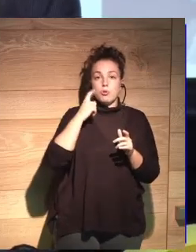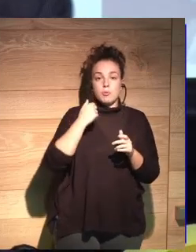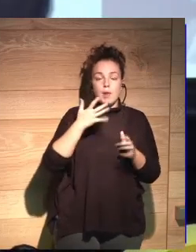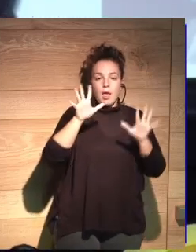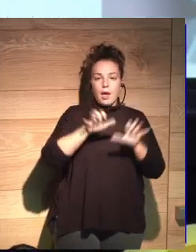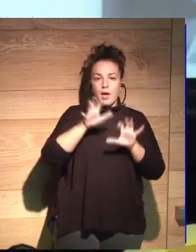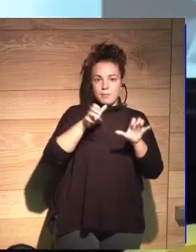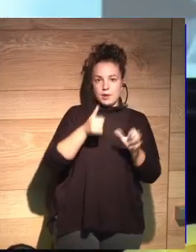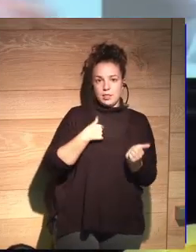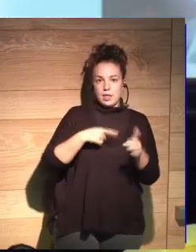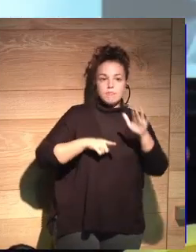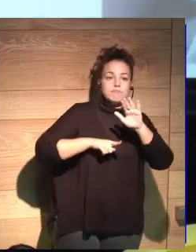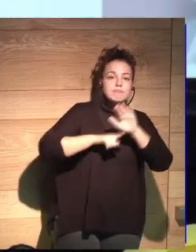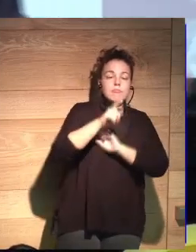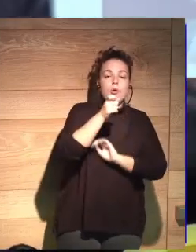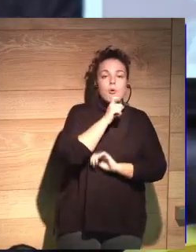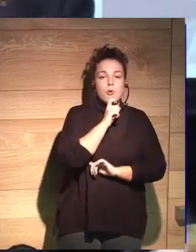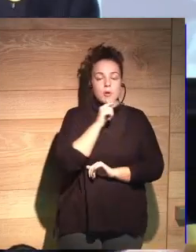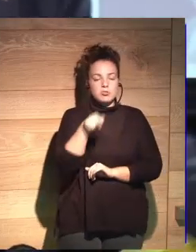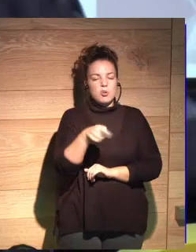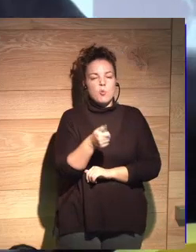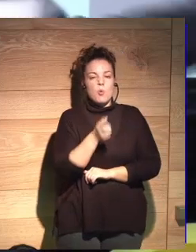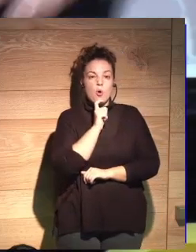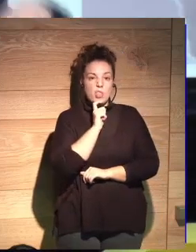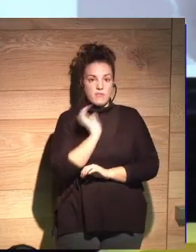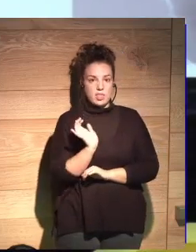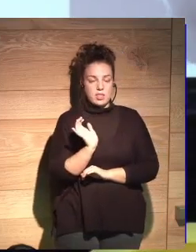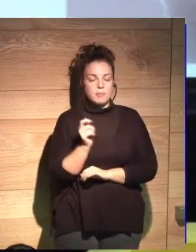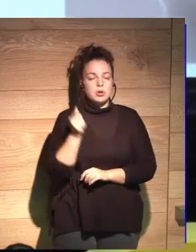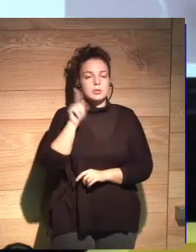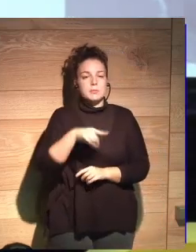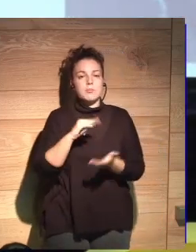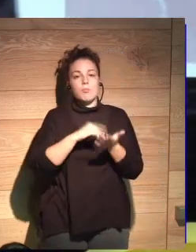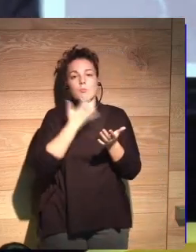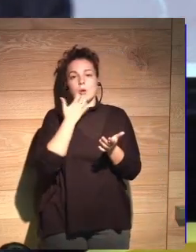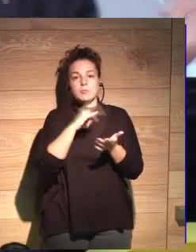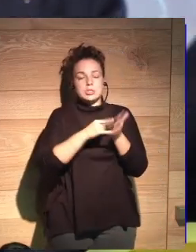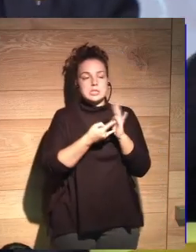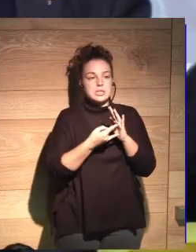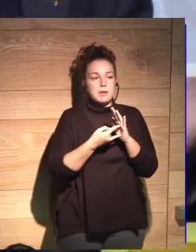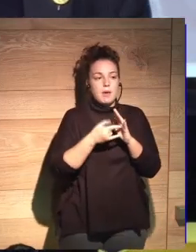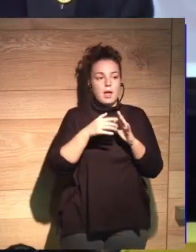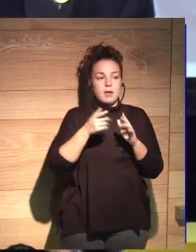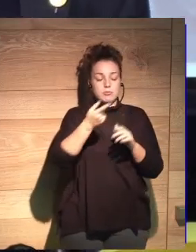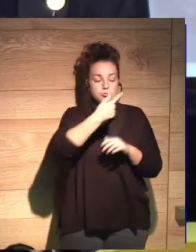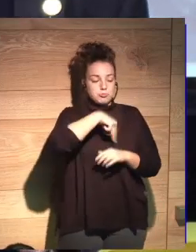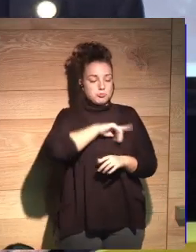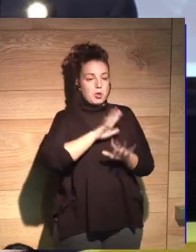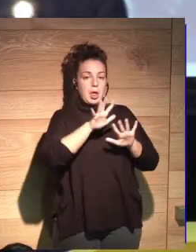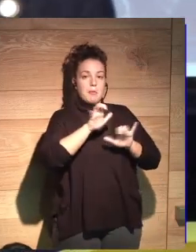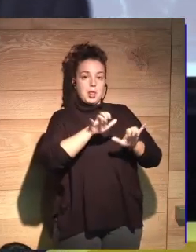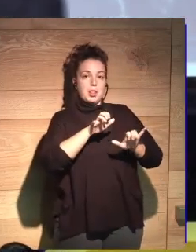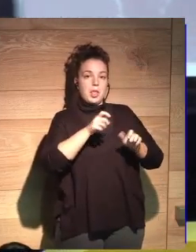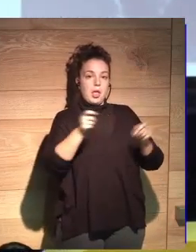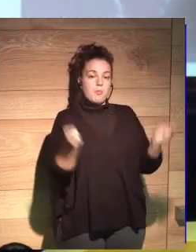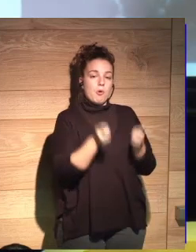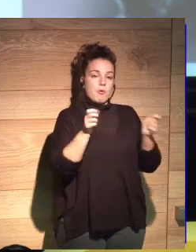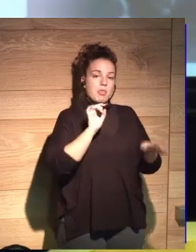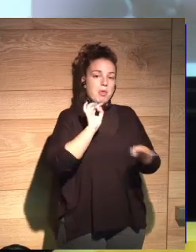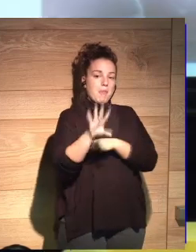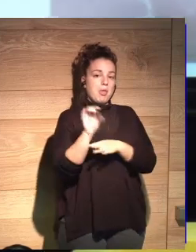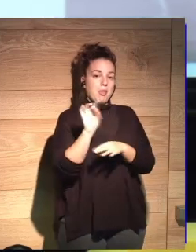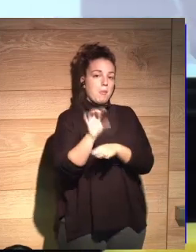hard. Making a system that learns about us and sends us advertisements, that's much easier and you make much more money from it. So